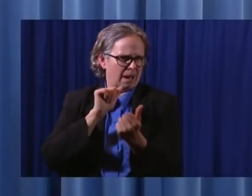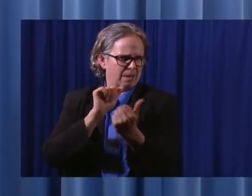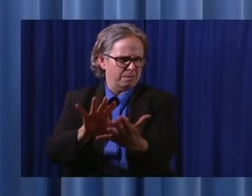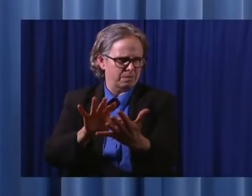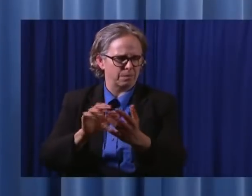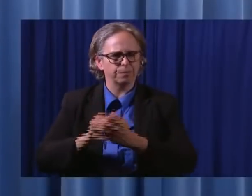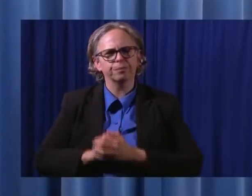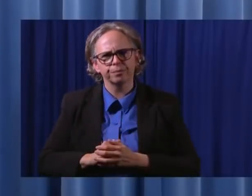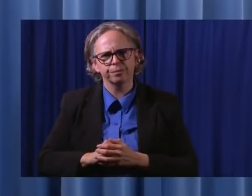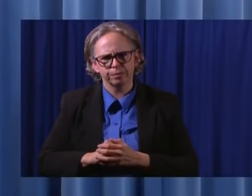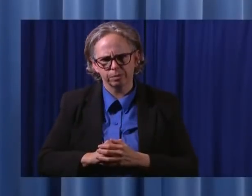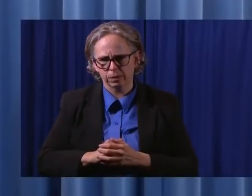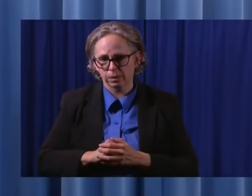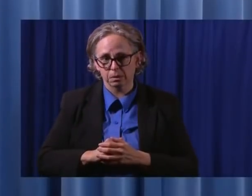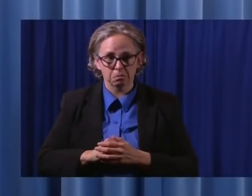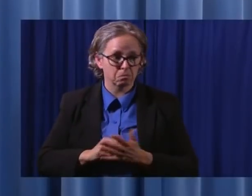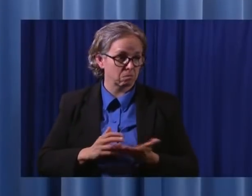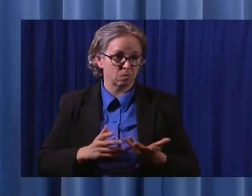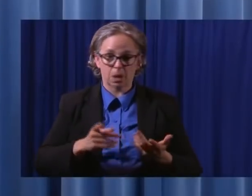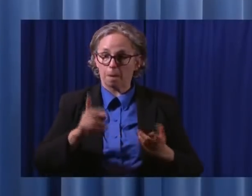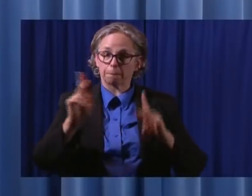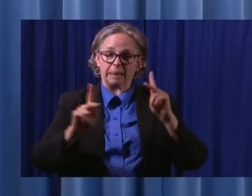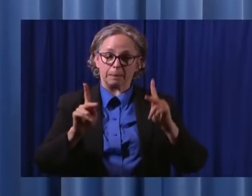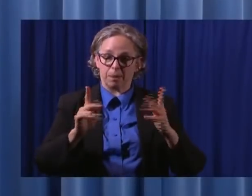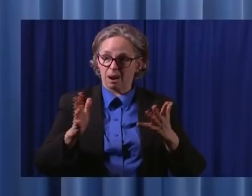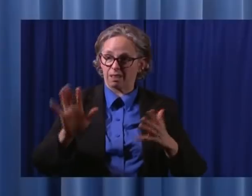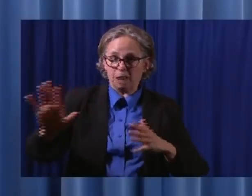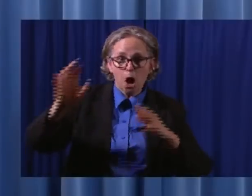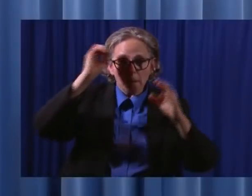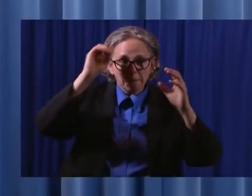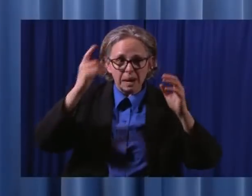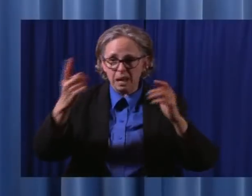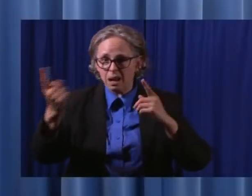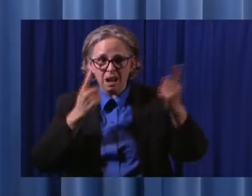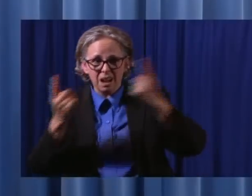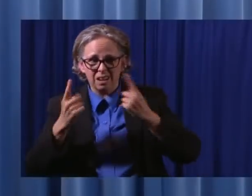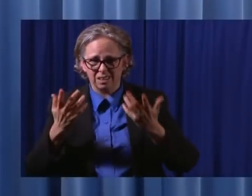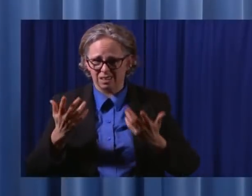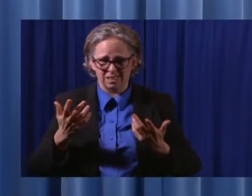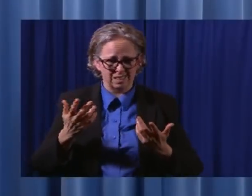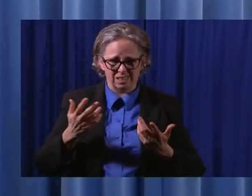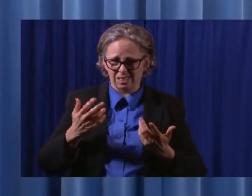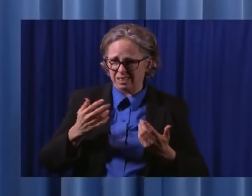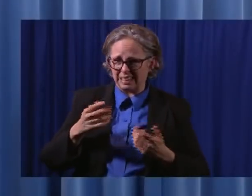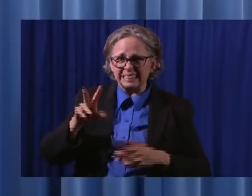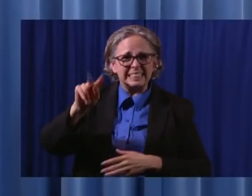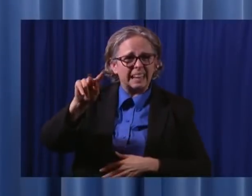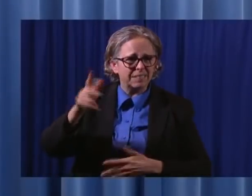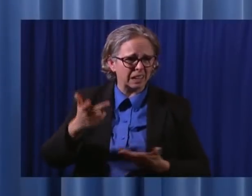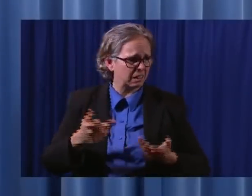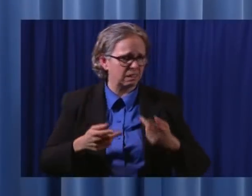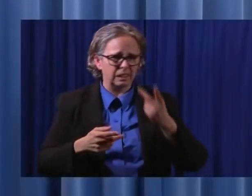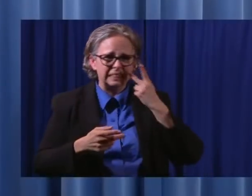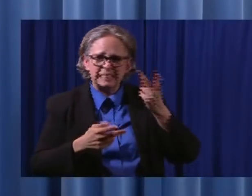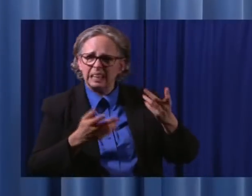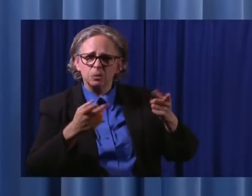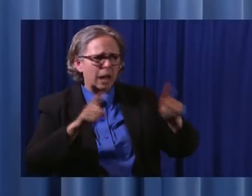you're seeing the same things I'm seeing. You're watching TV. You're seeing what's going on. You're reporting, of